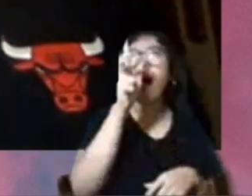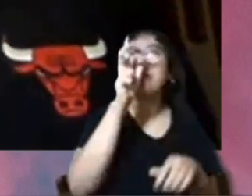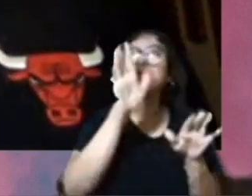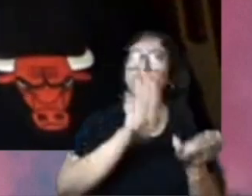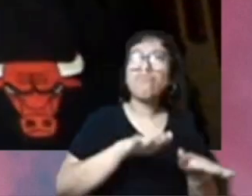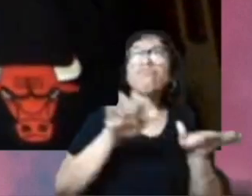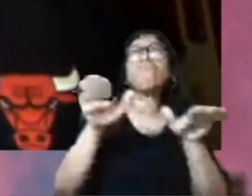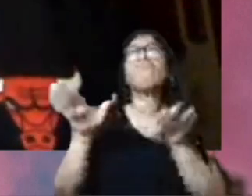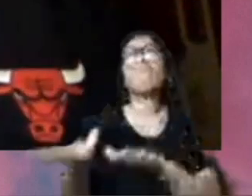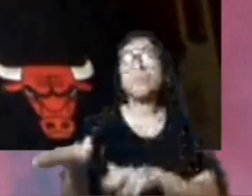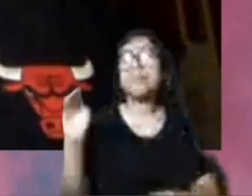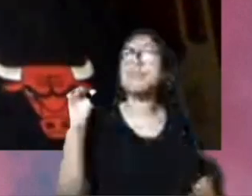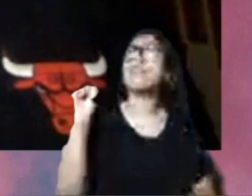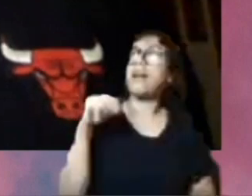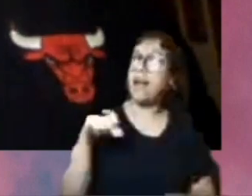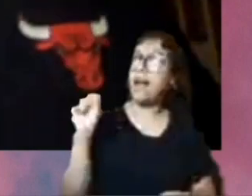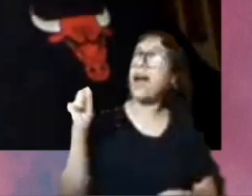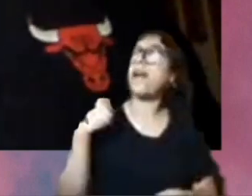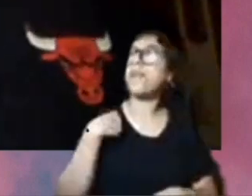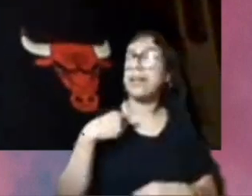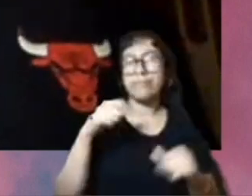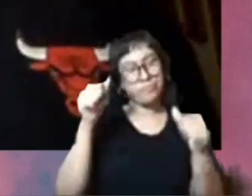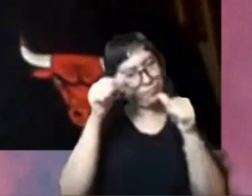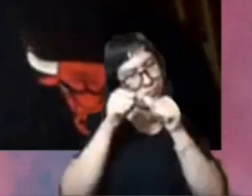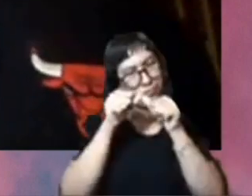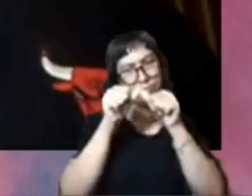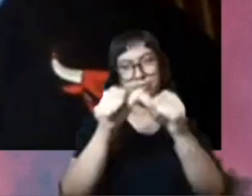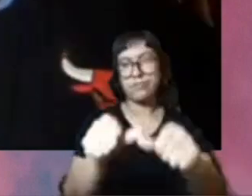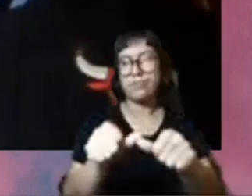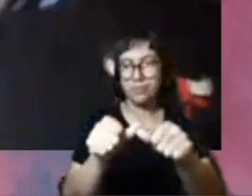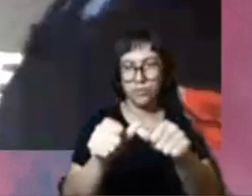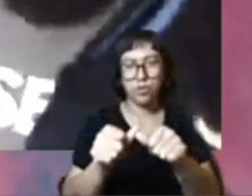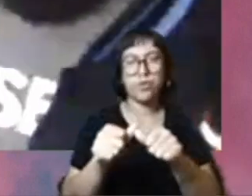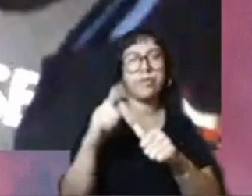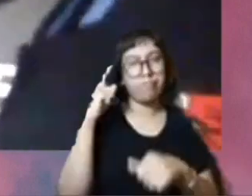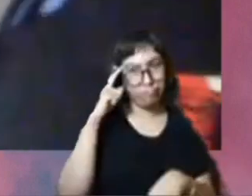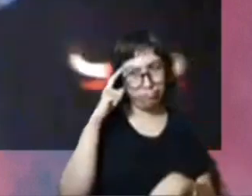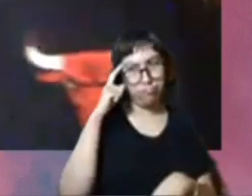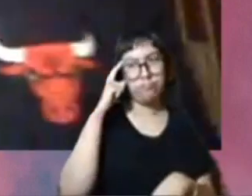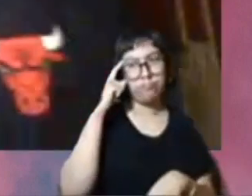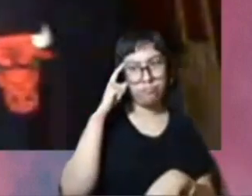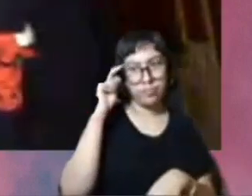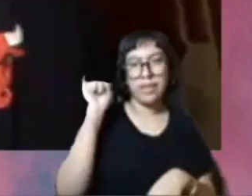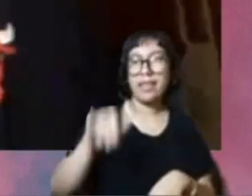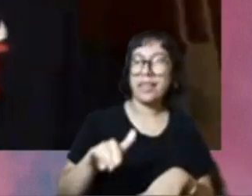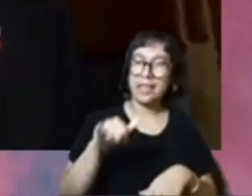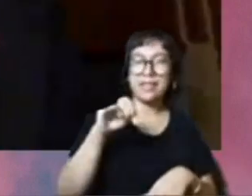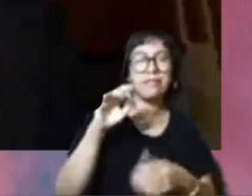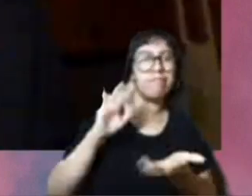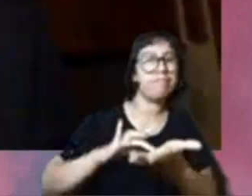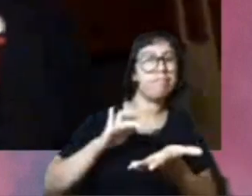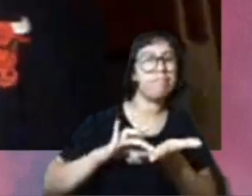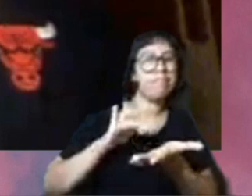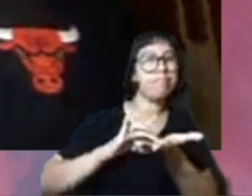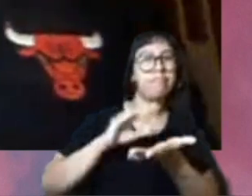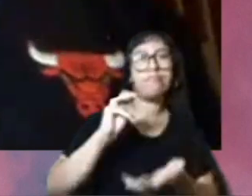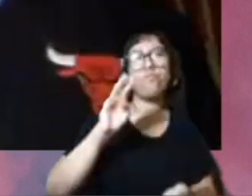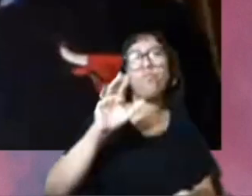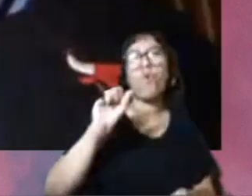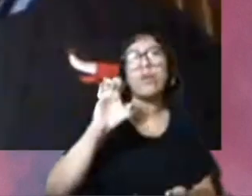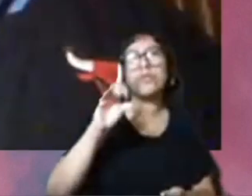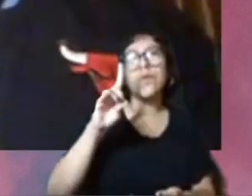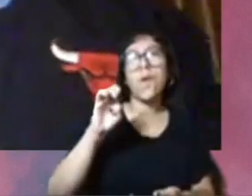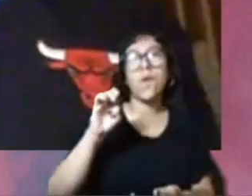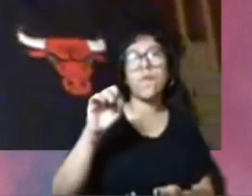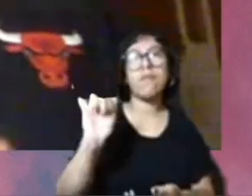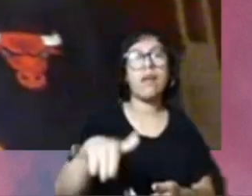nod. We remain heads. We tip our temples to this Morse code. Cool.